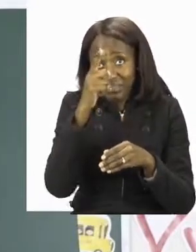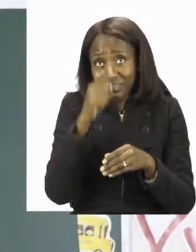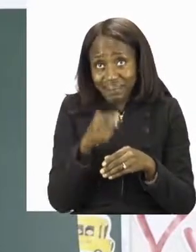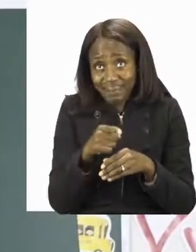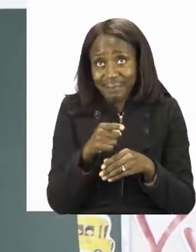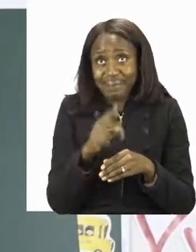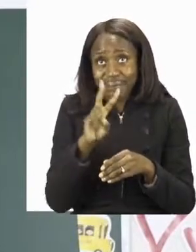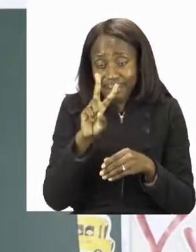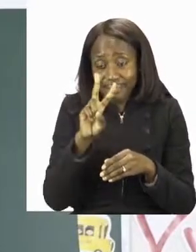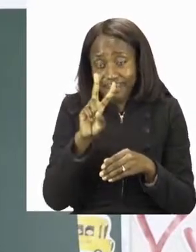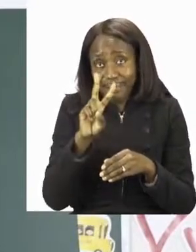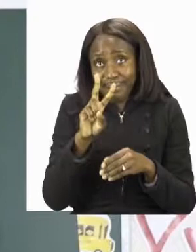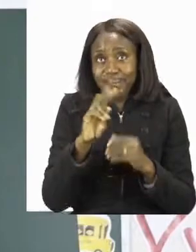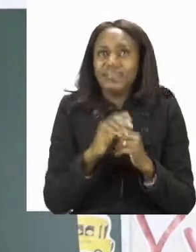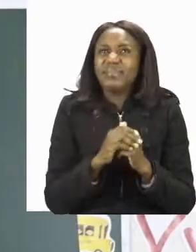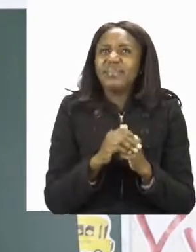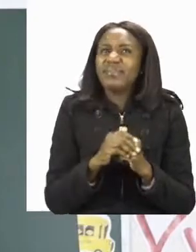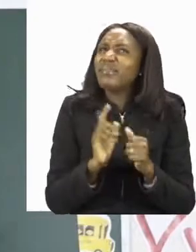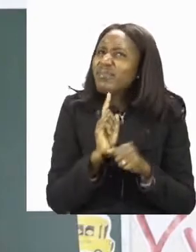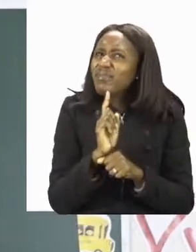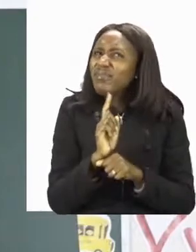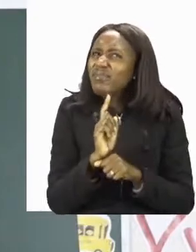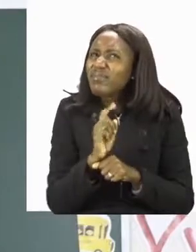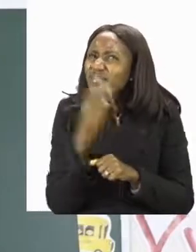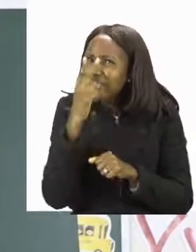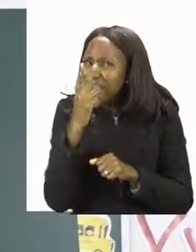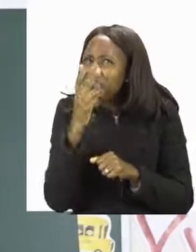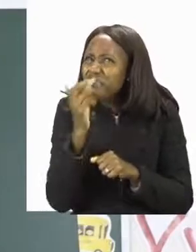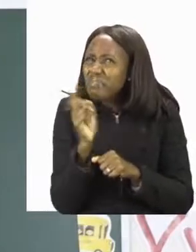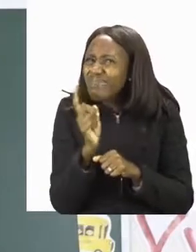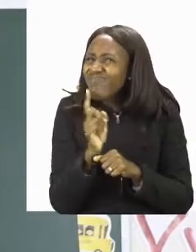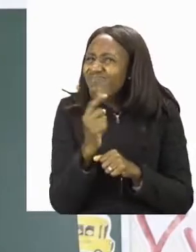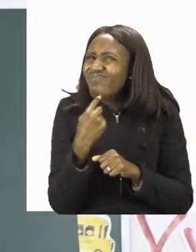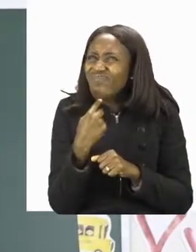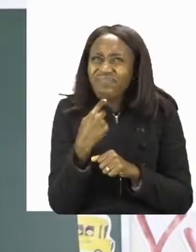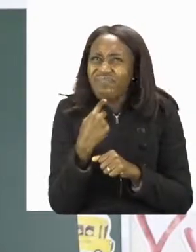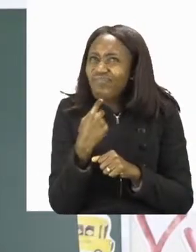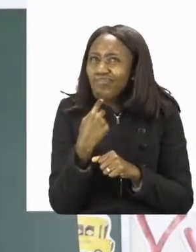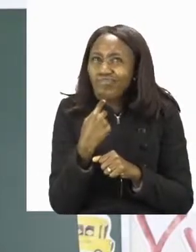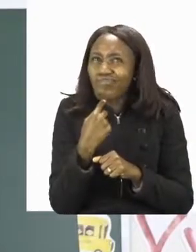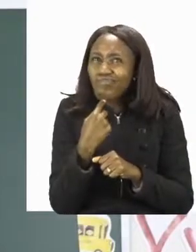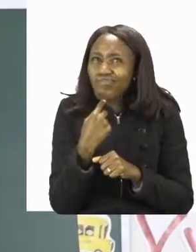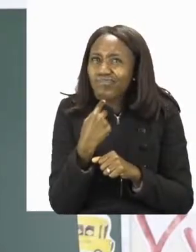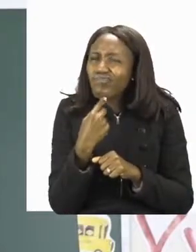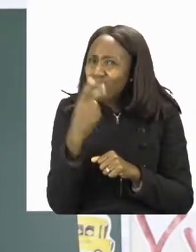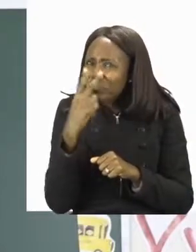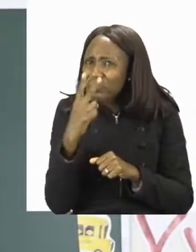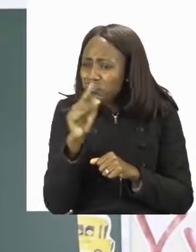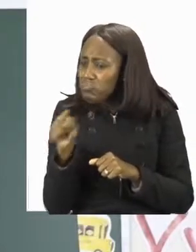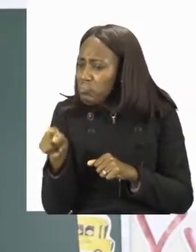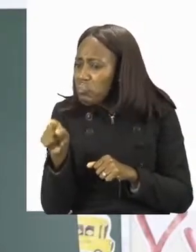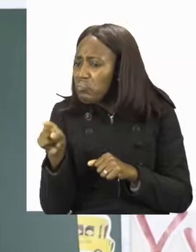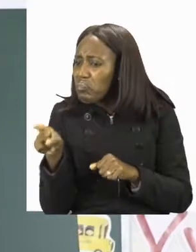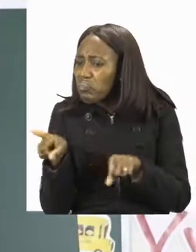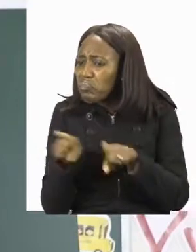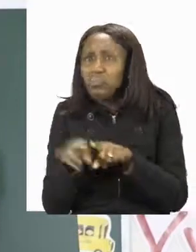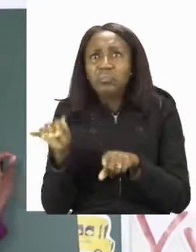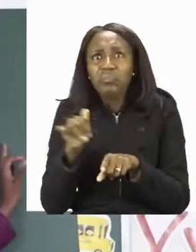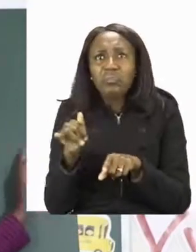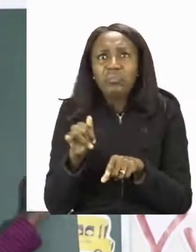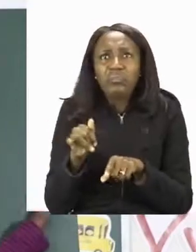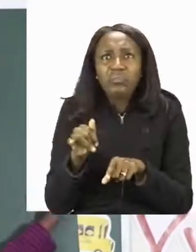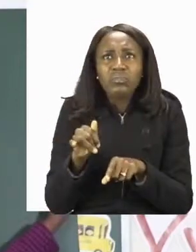The first one seems to be the back of something, and so I need to find out, is it